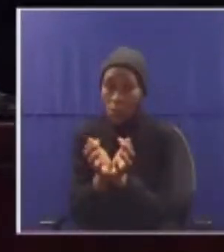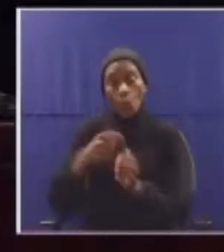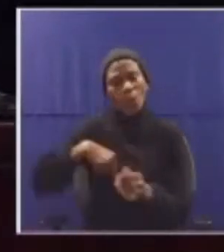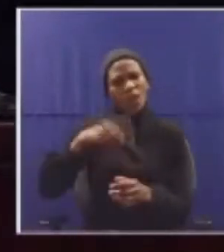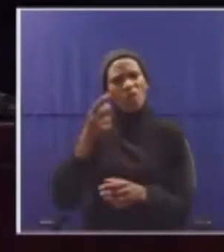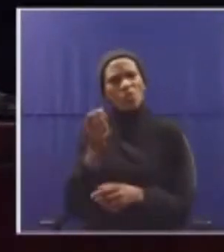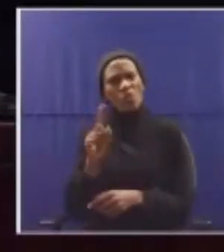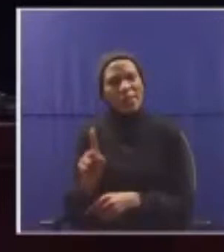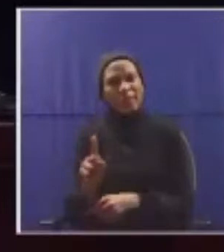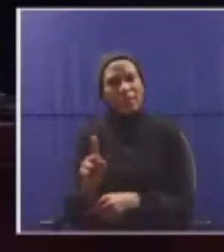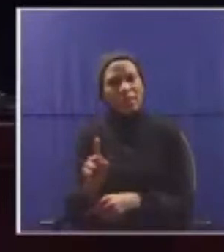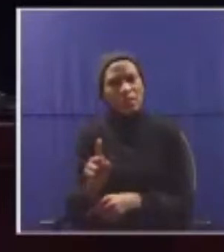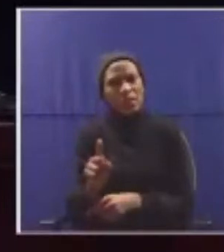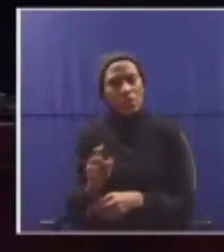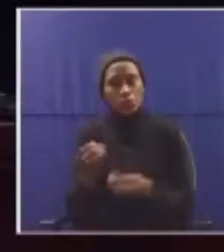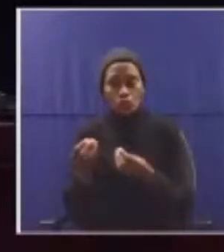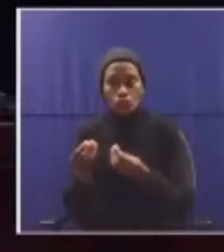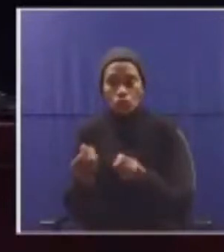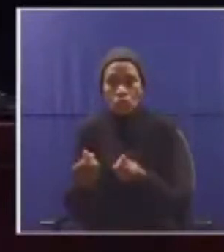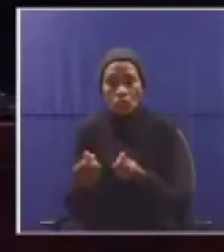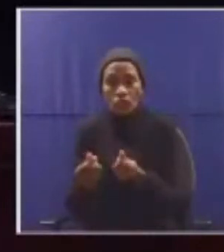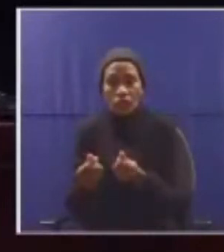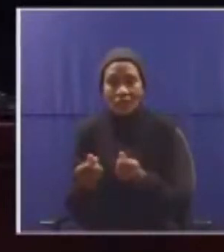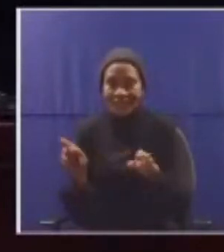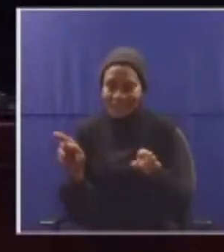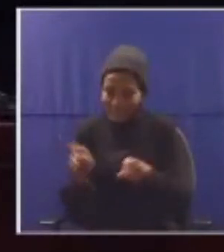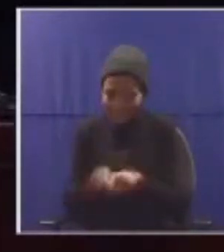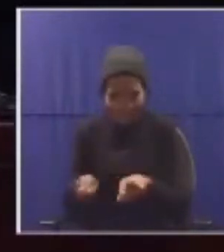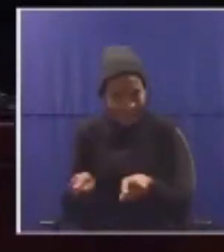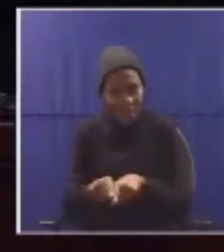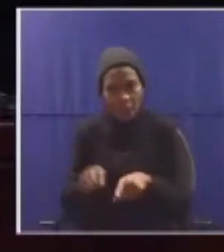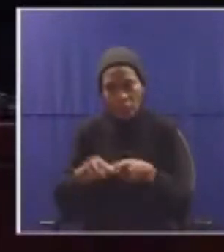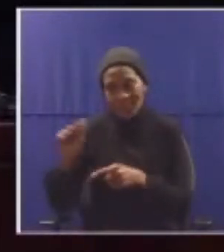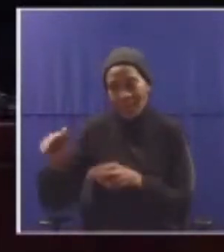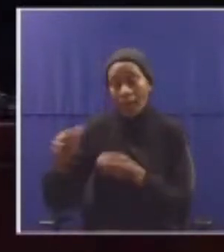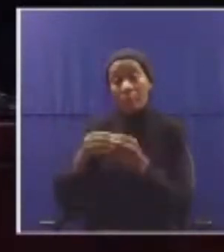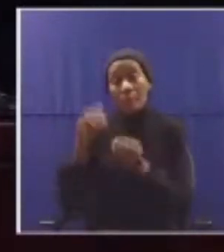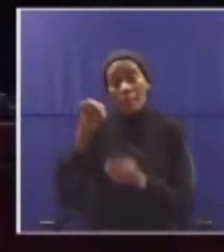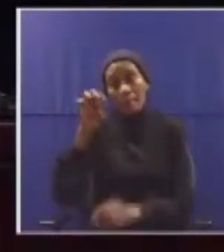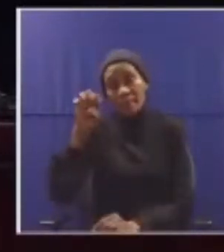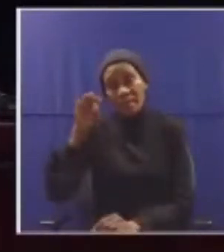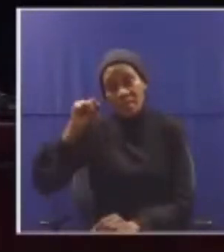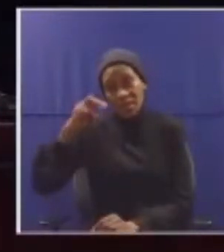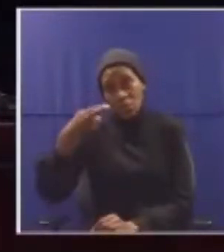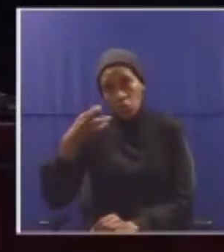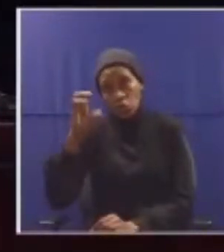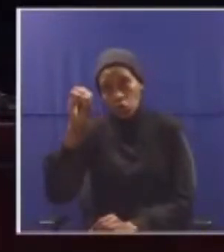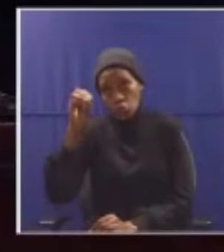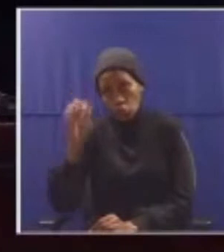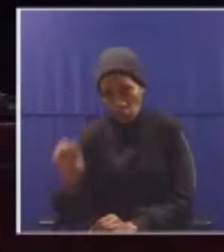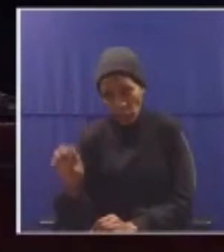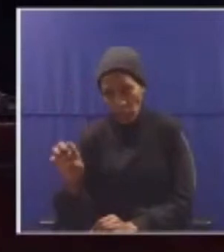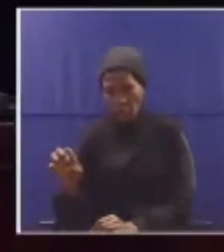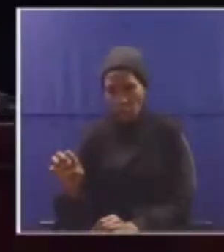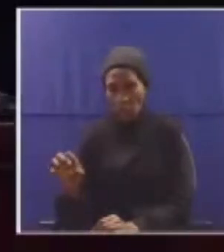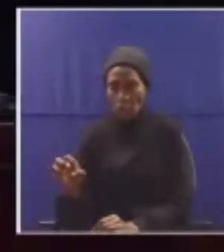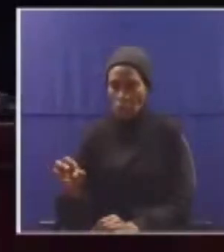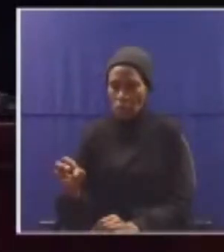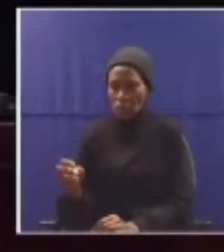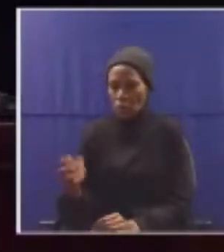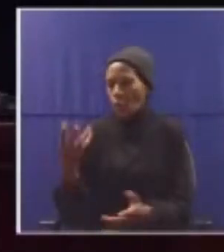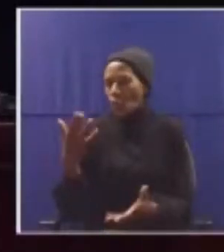doing is addressing exactly what Honorable Michaud was saying. You know, who supplies